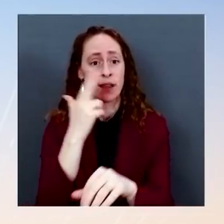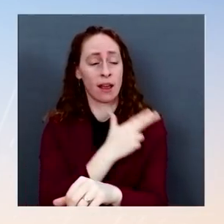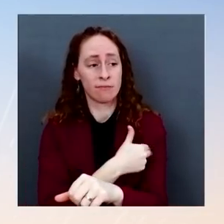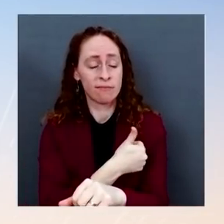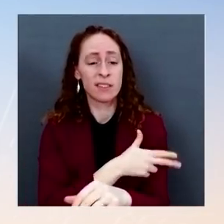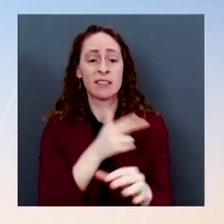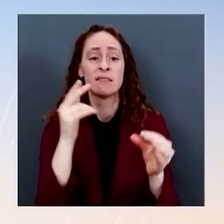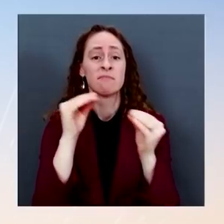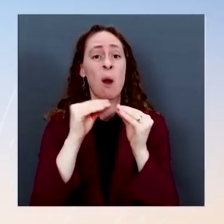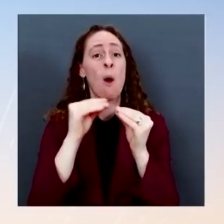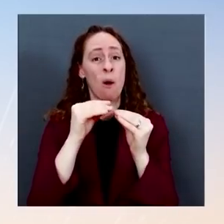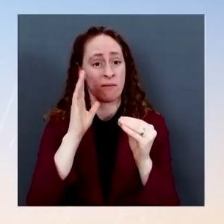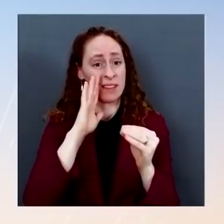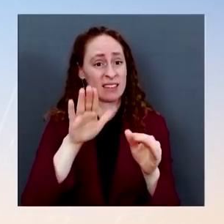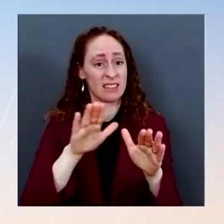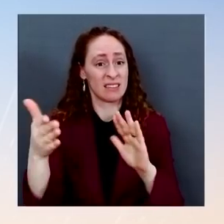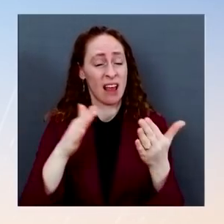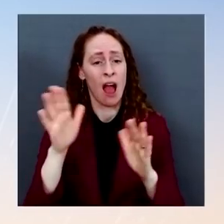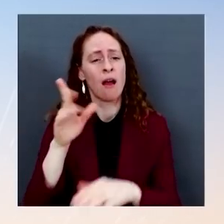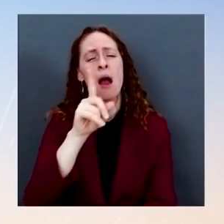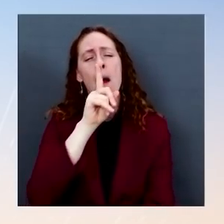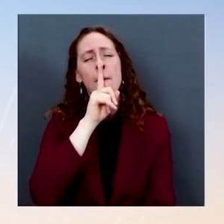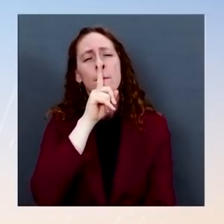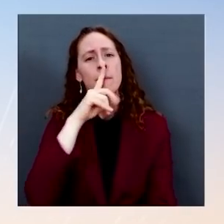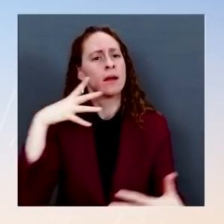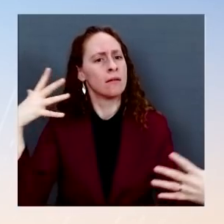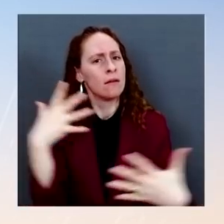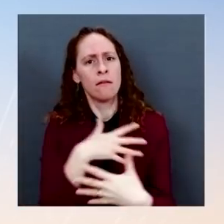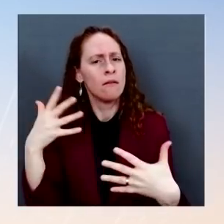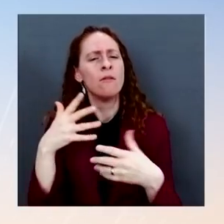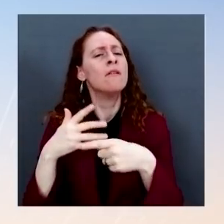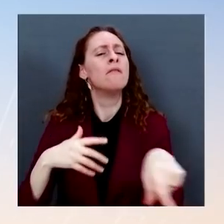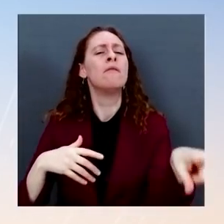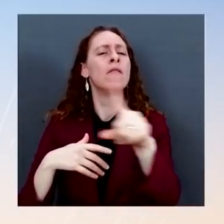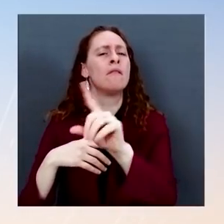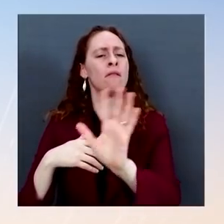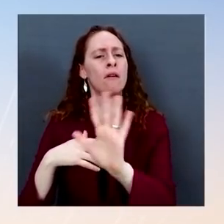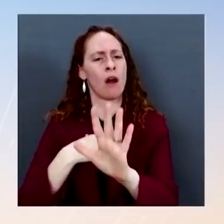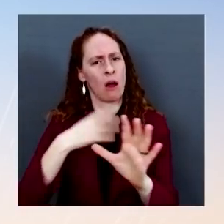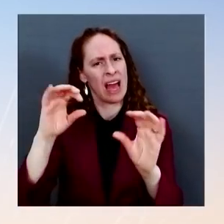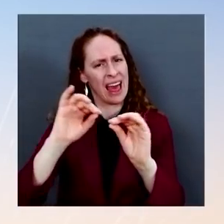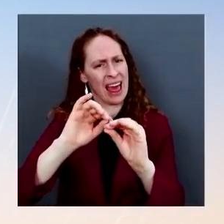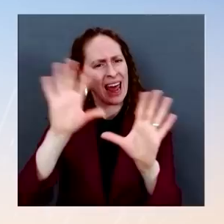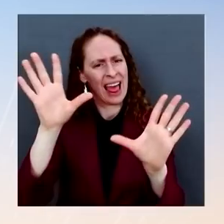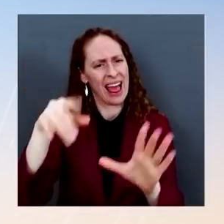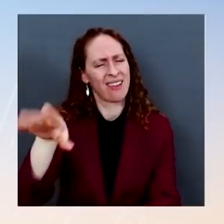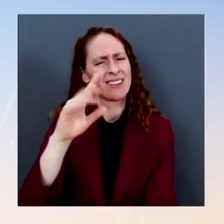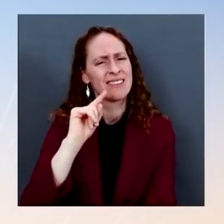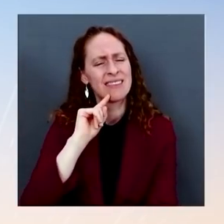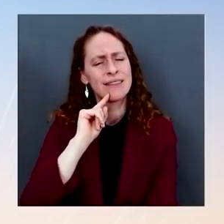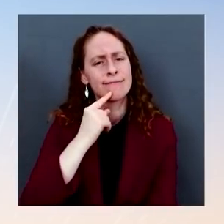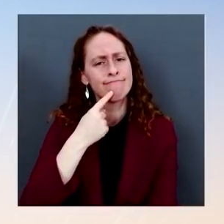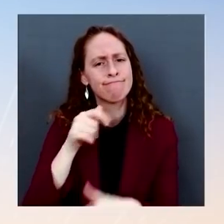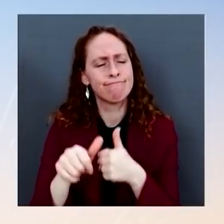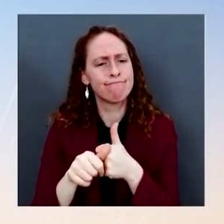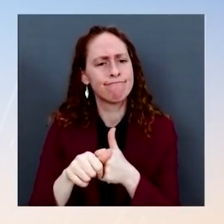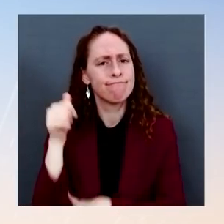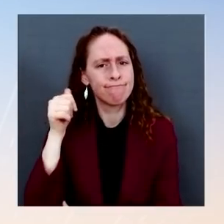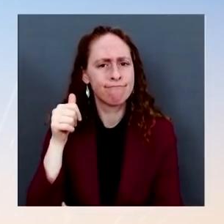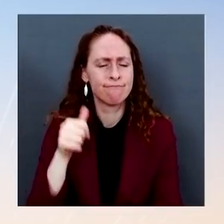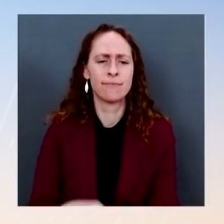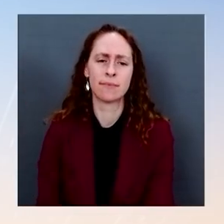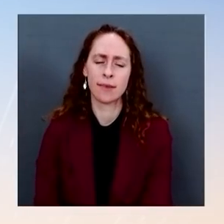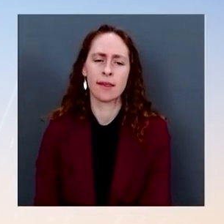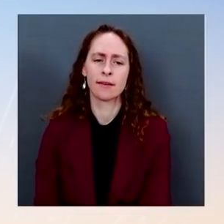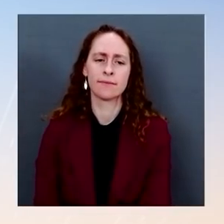are here of not being vaccinated. What is clear is that we're not in the same place that we were in. This is something he'll reiterate tomorrow as well. The beginning of the pandemic,